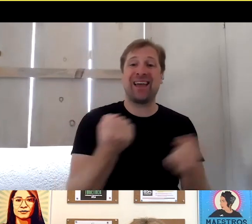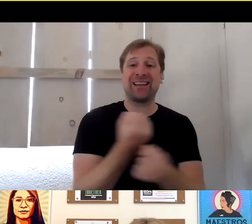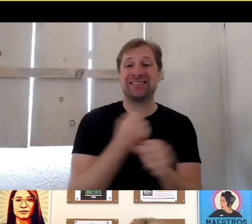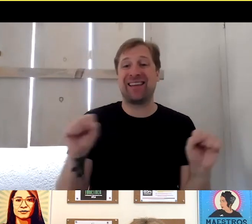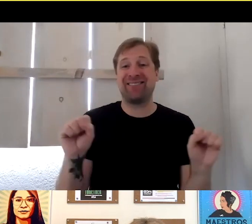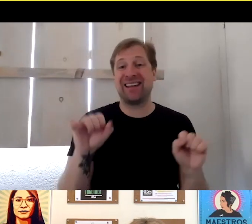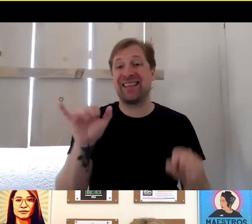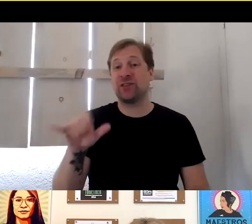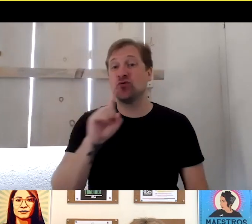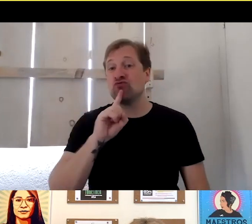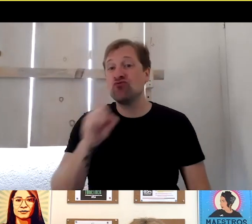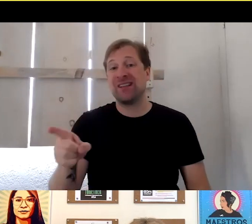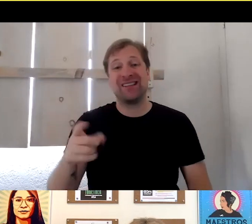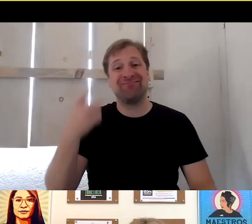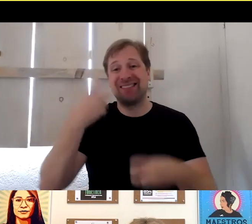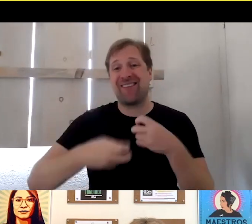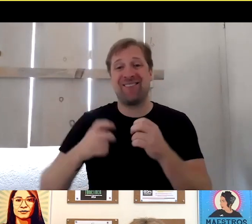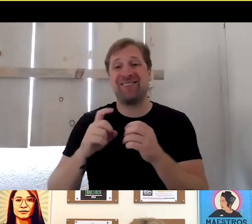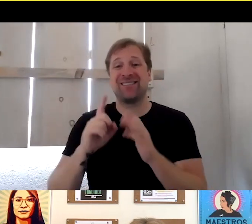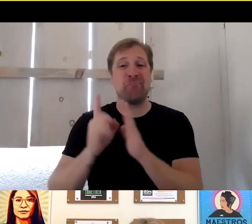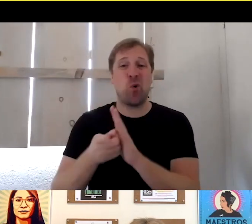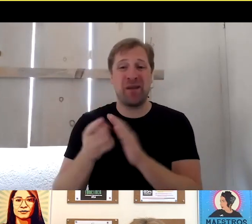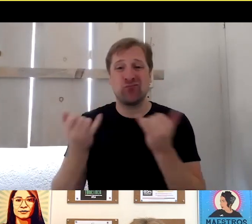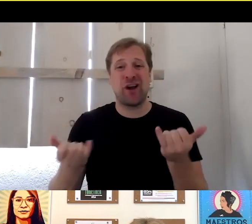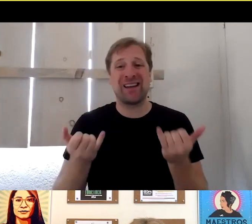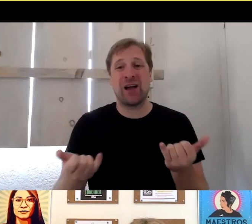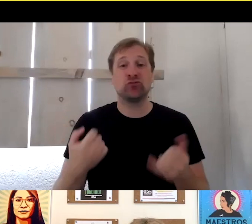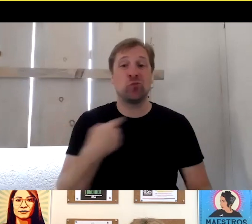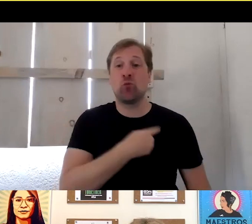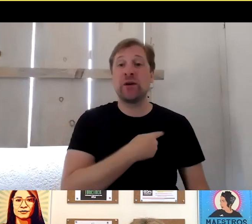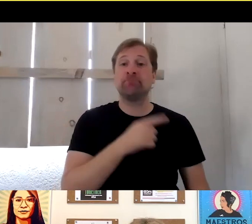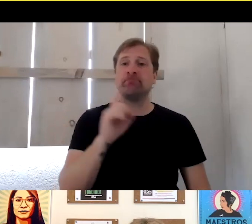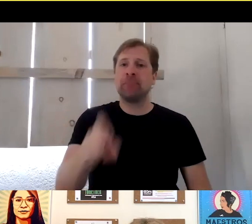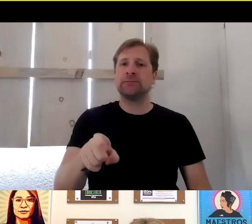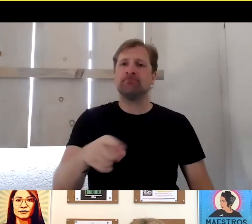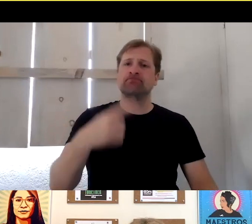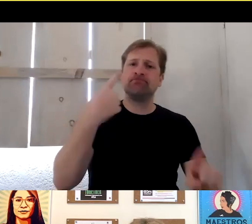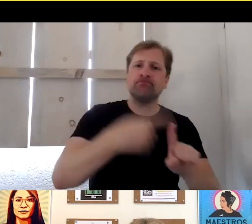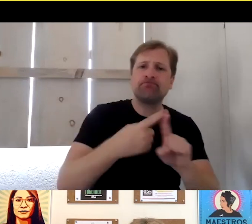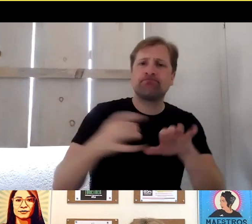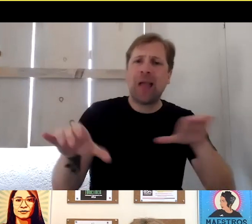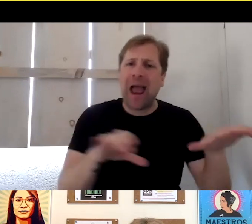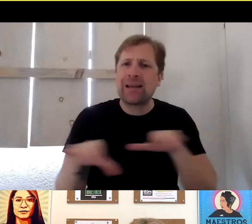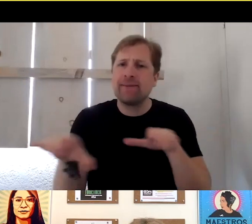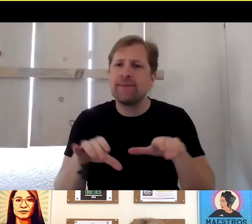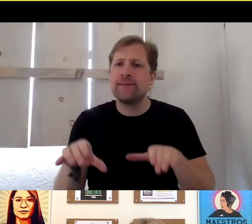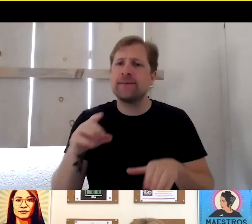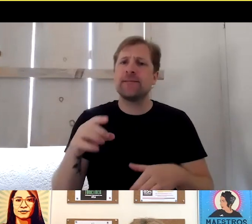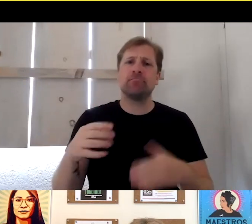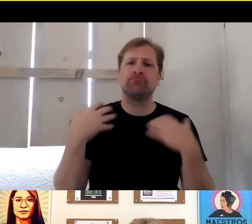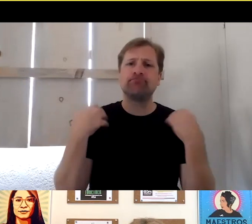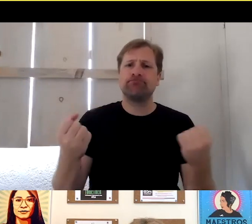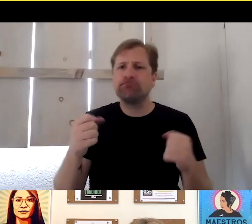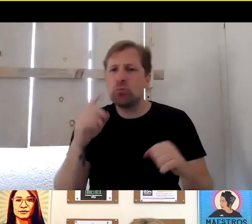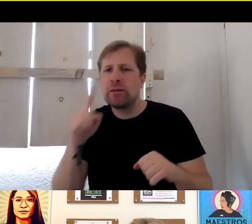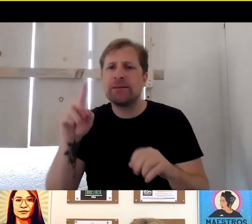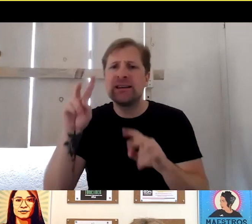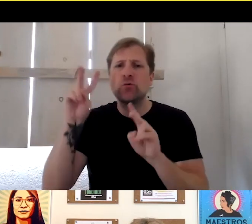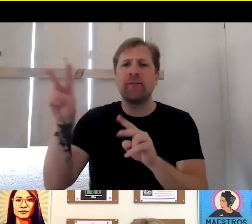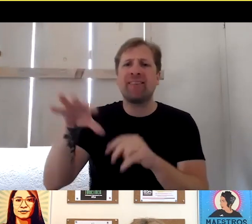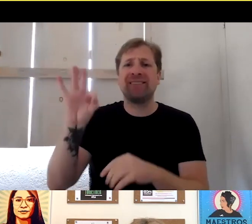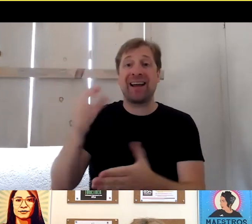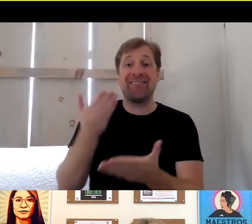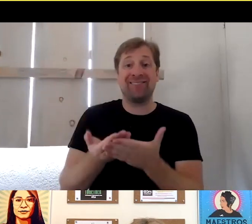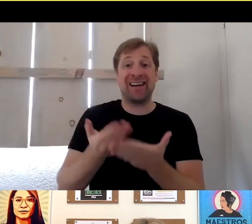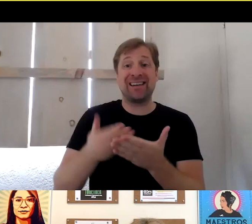It's a really, really difficult time. So we have a proactive way to look at funding, such as